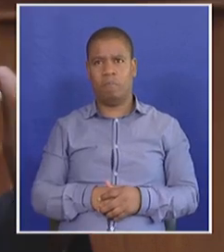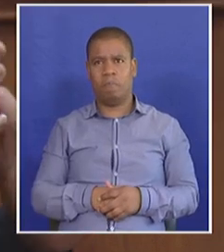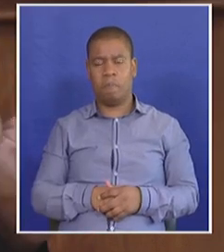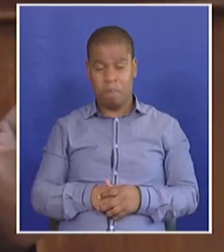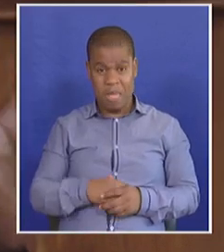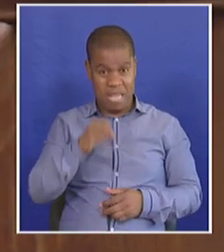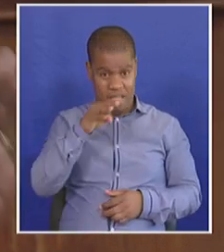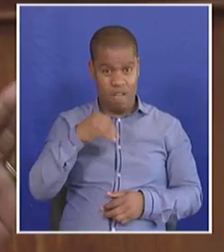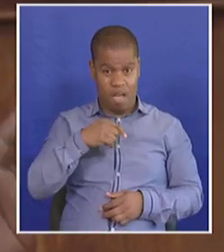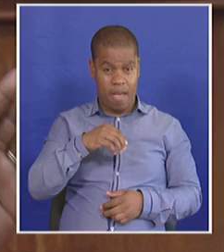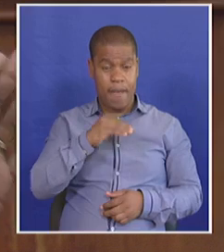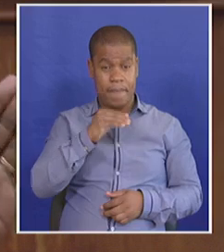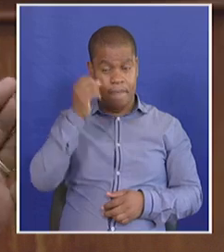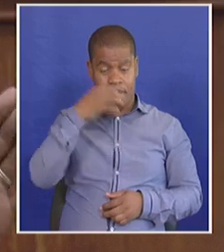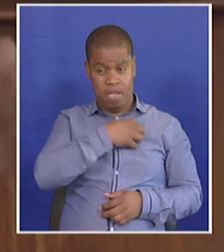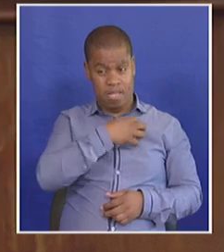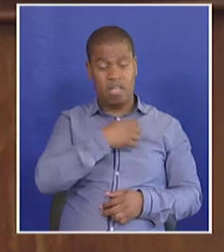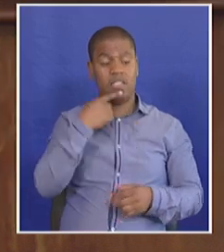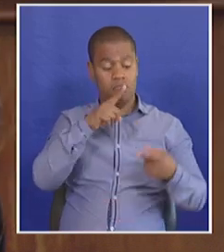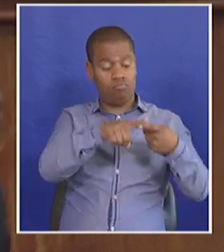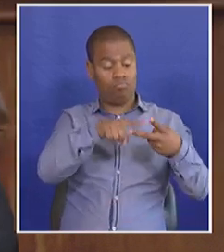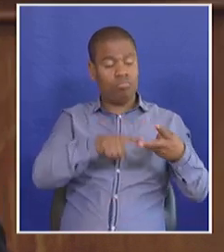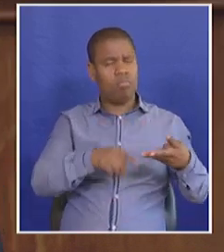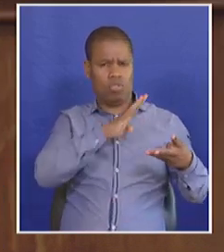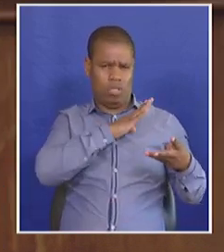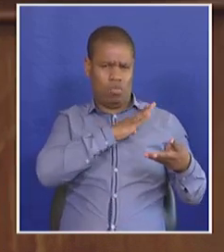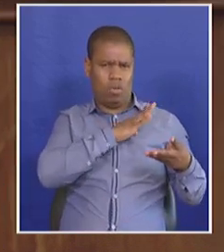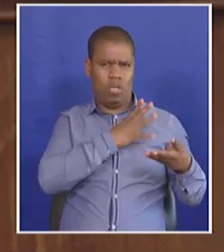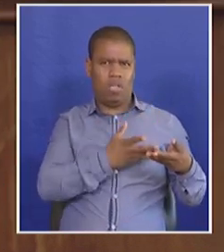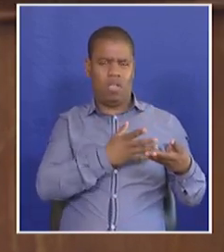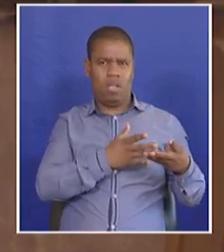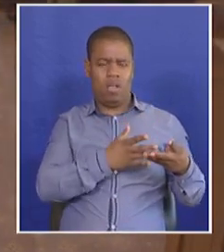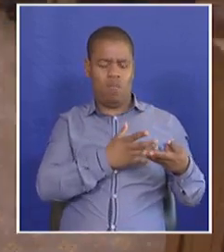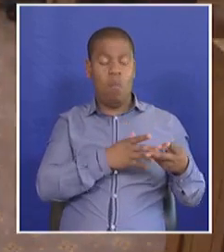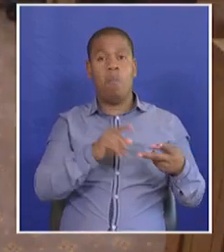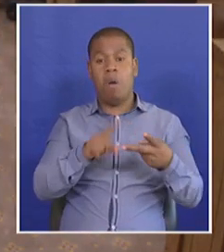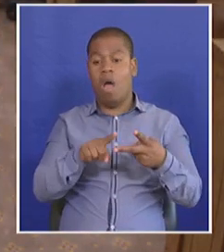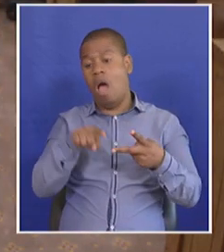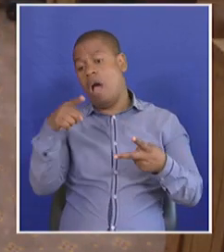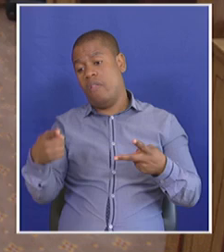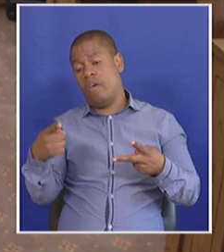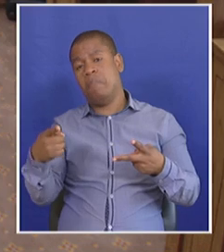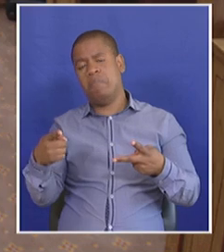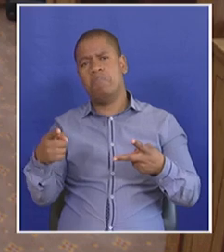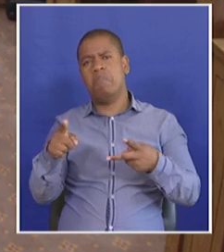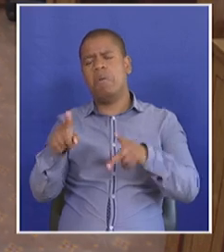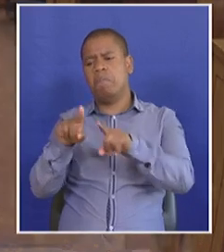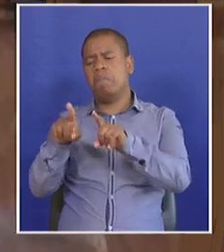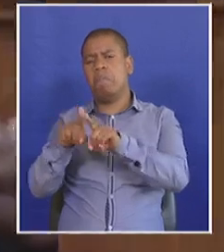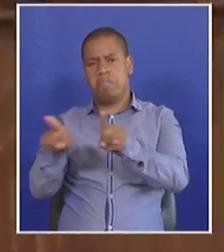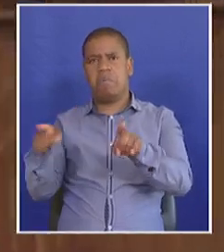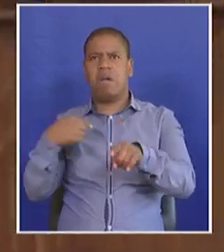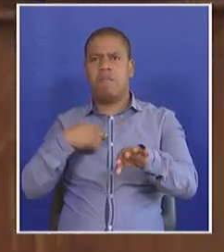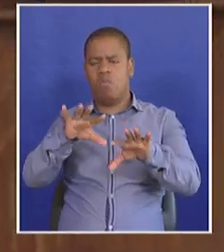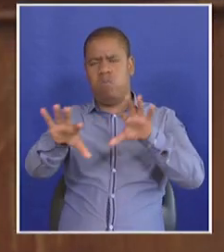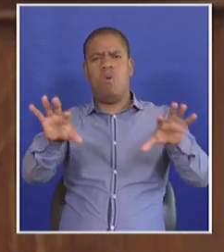minister still maintains that these are security features, why would they be non-security to the presidency and be security features to